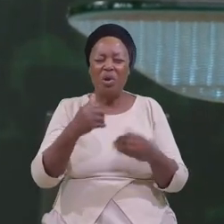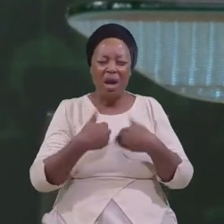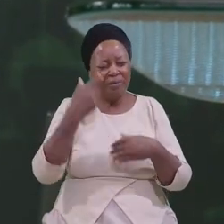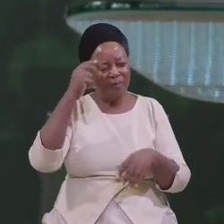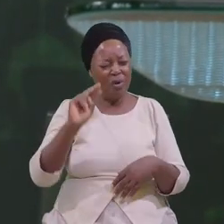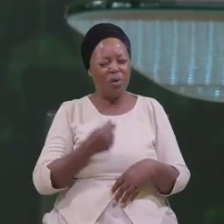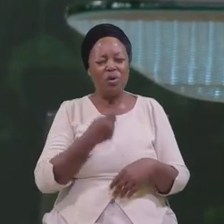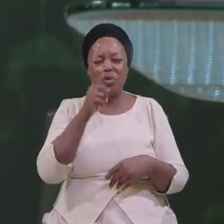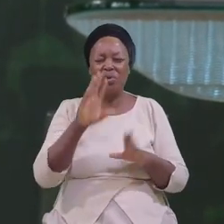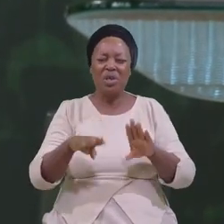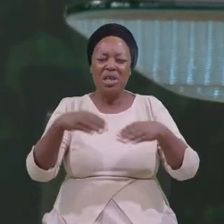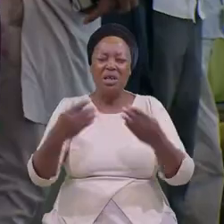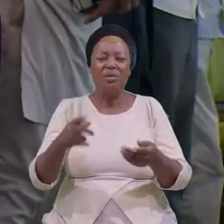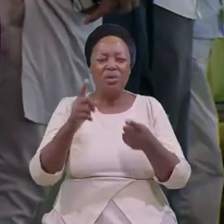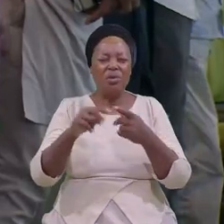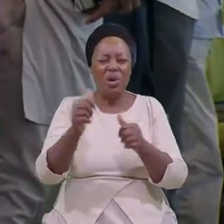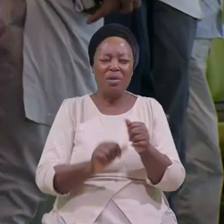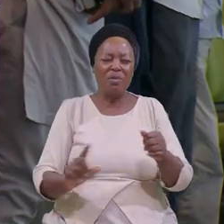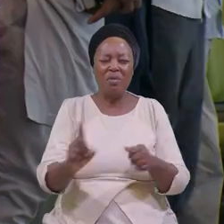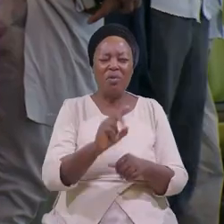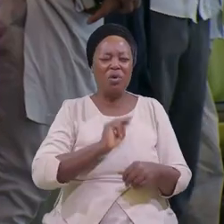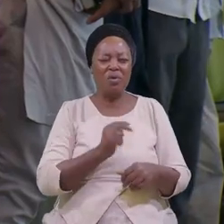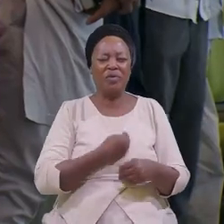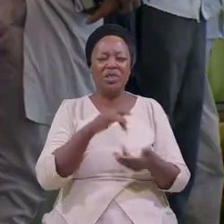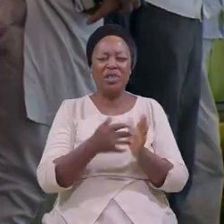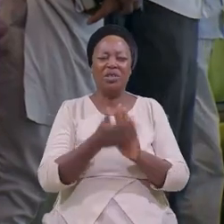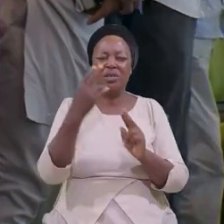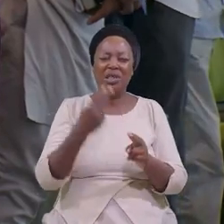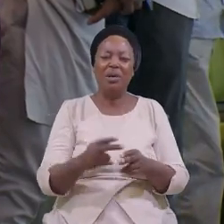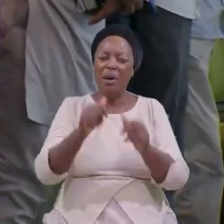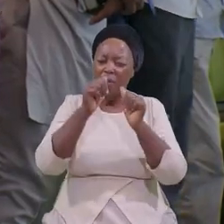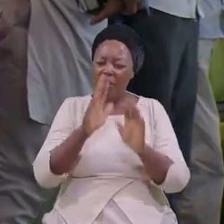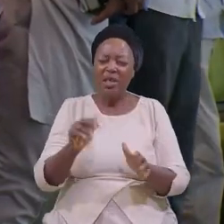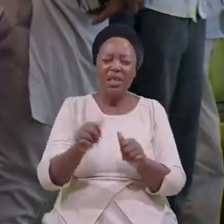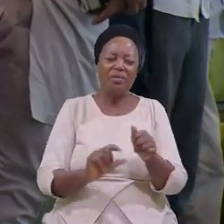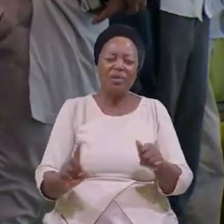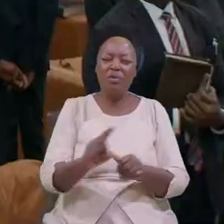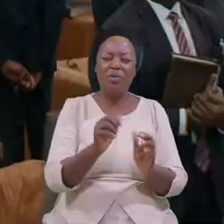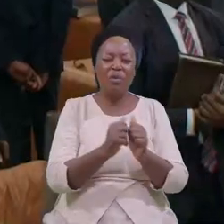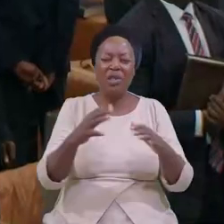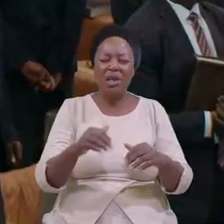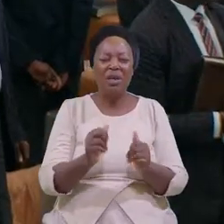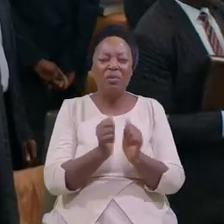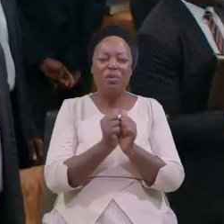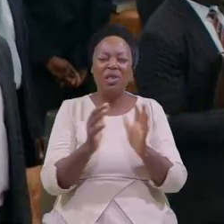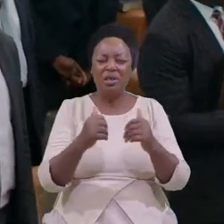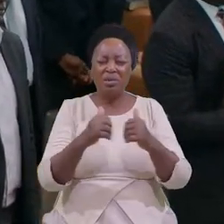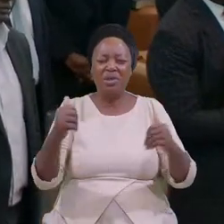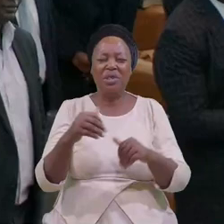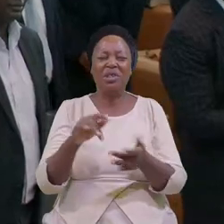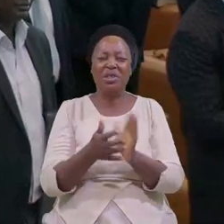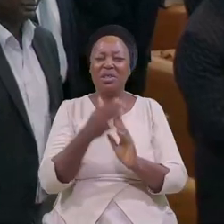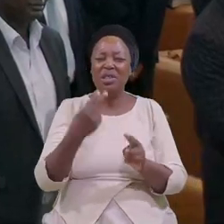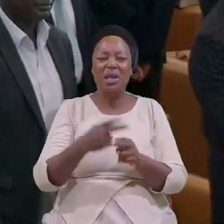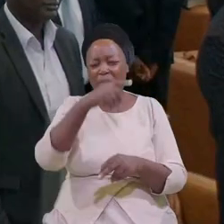you grant unto everyone. Bless everyone without exception. You are the impartial